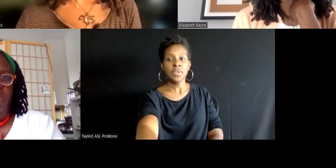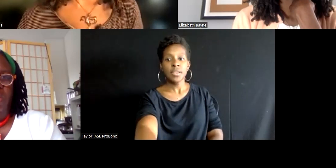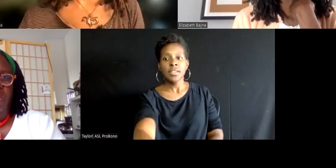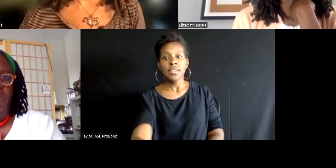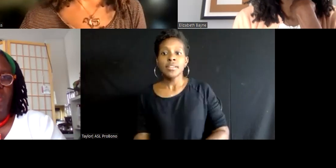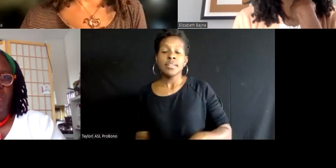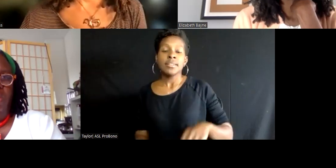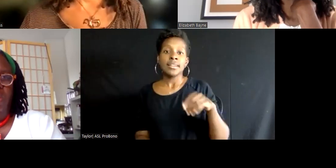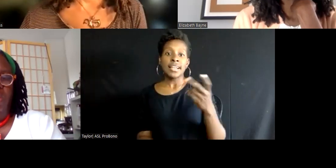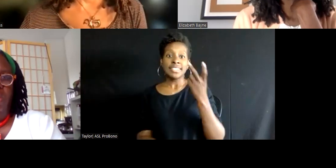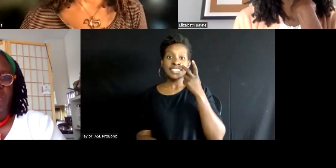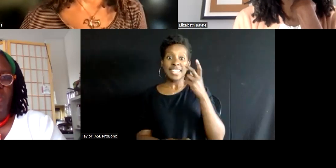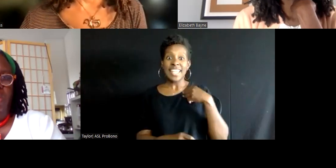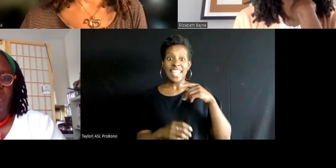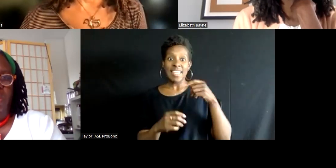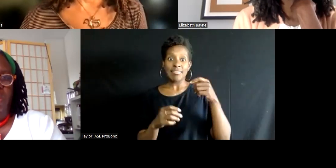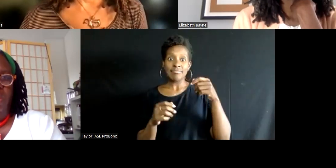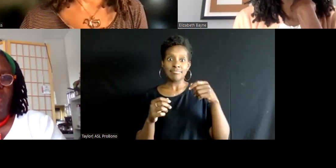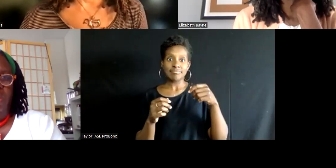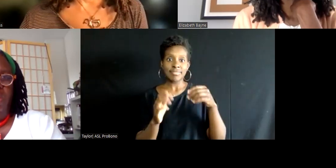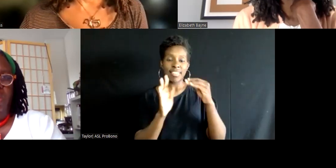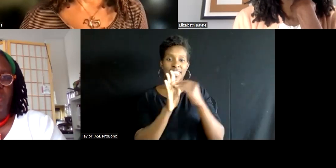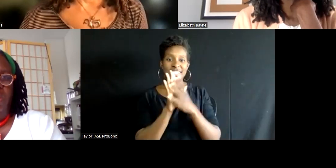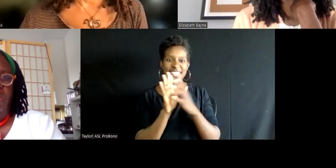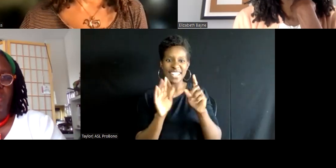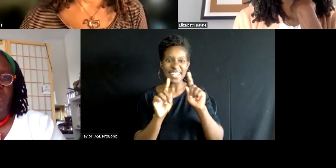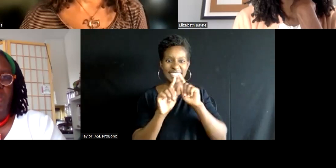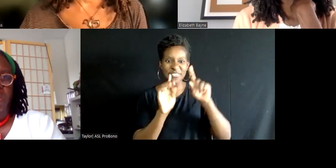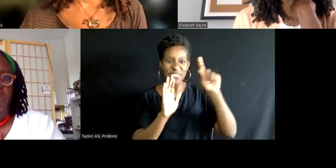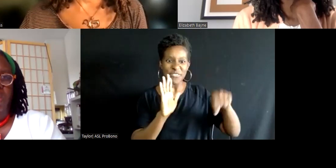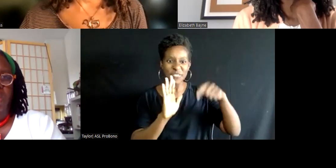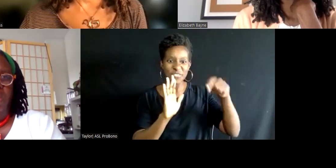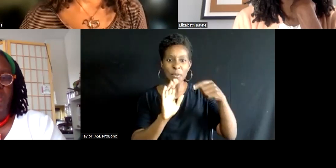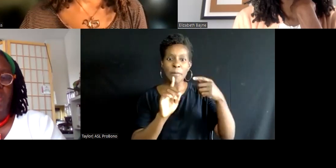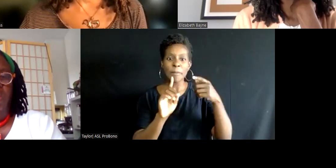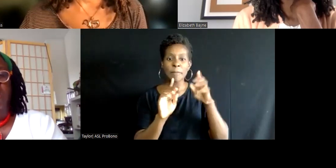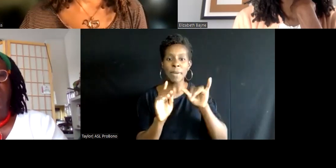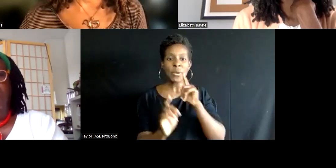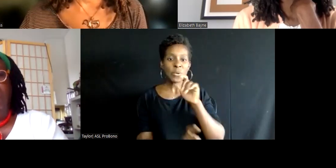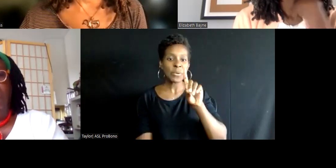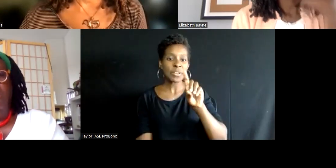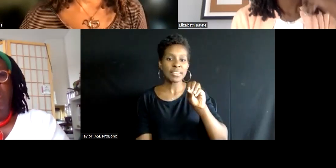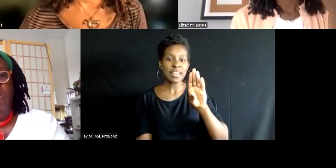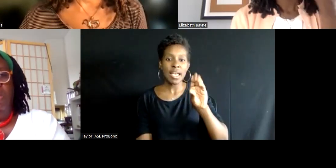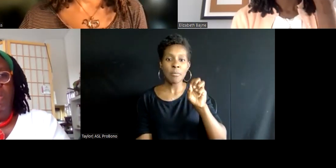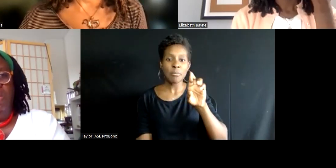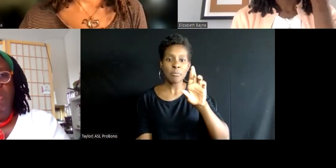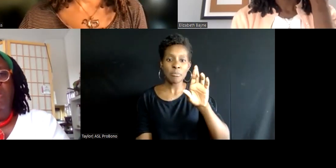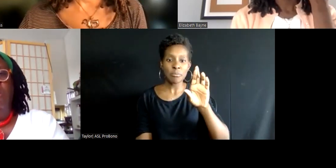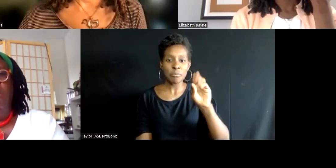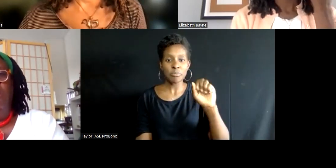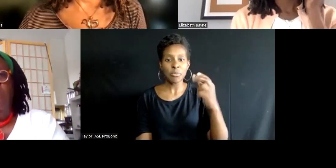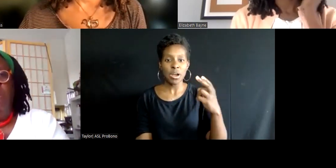another filmmaker, Deborah Wilson. Deborah Wilson made a film called The Lucky Ones, and it's about mental health.